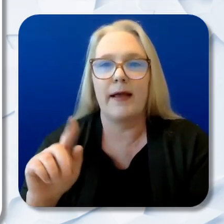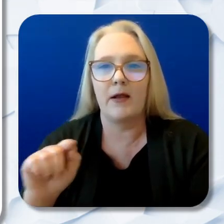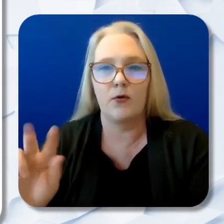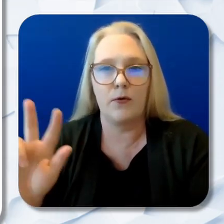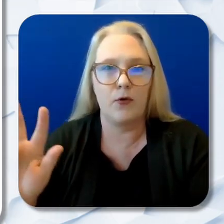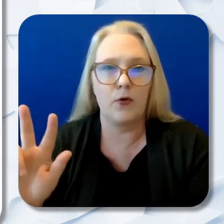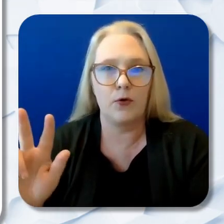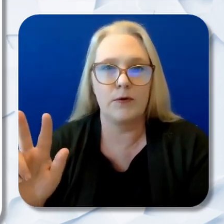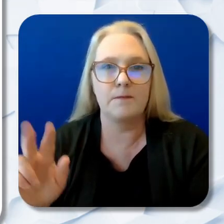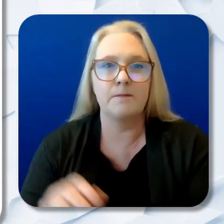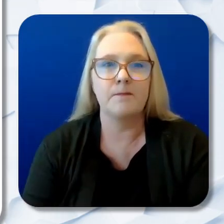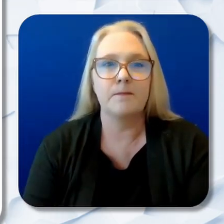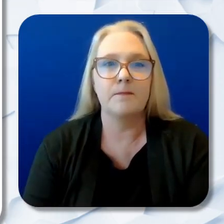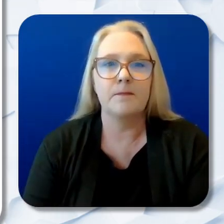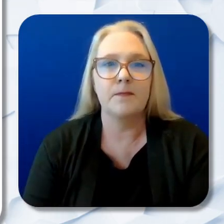the end of September.